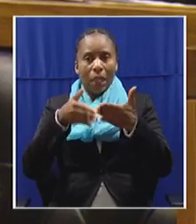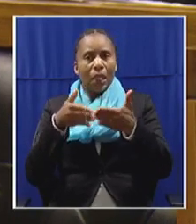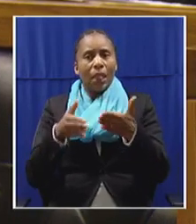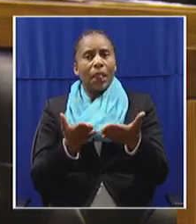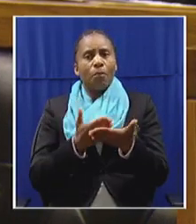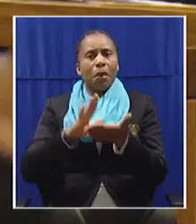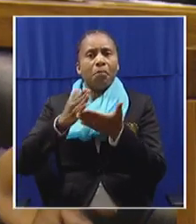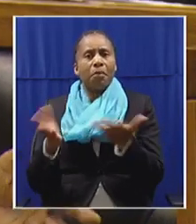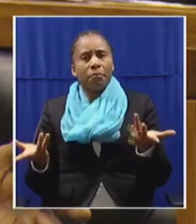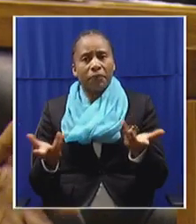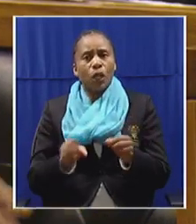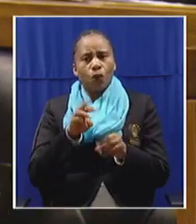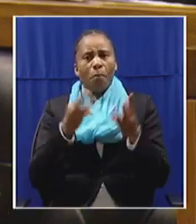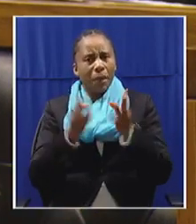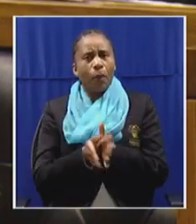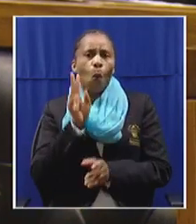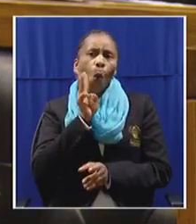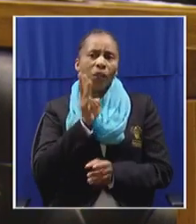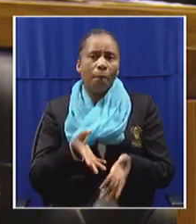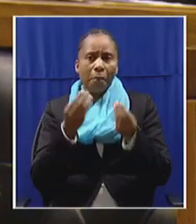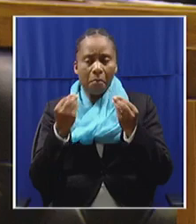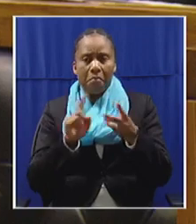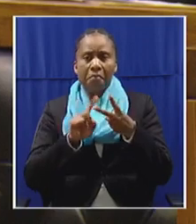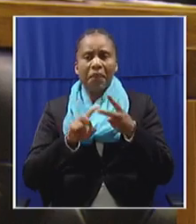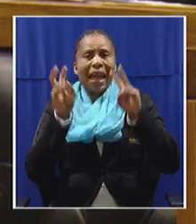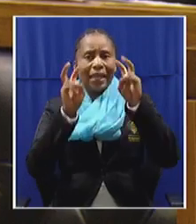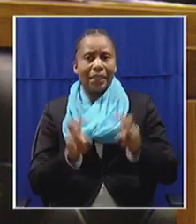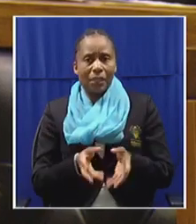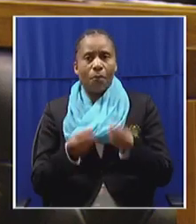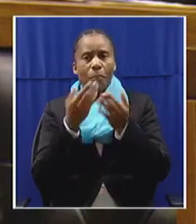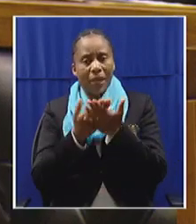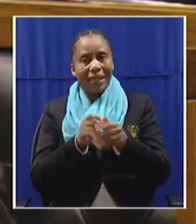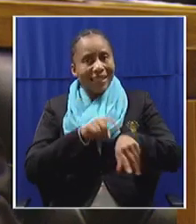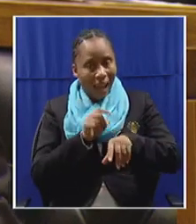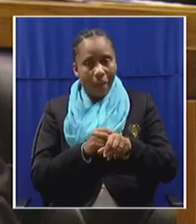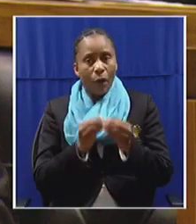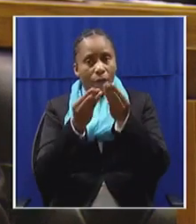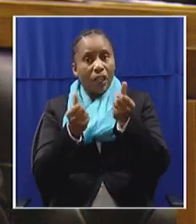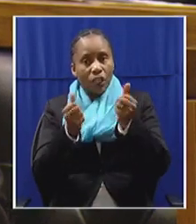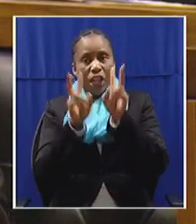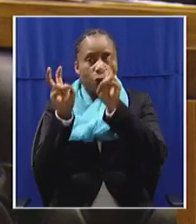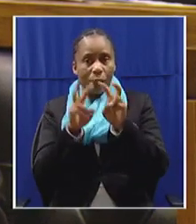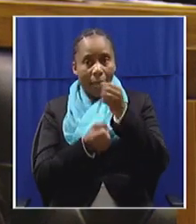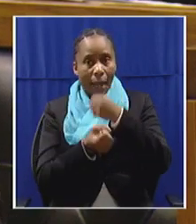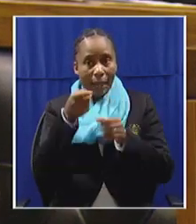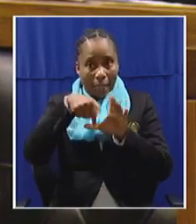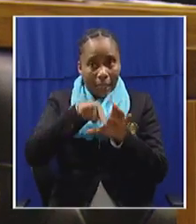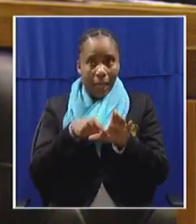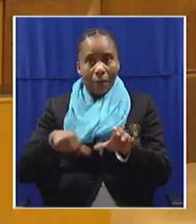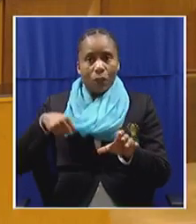get water, people can get electricity while fixing issues inside the municipality. Thank you very much. Thank you,